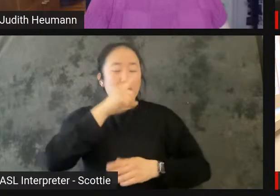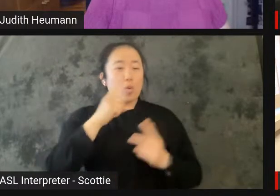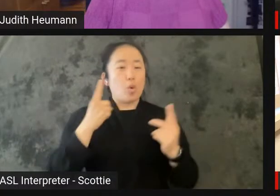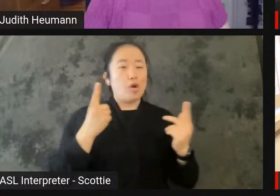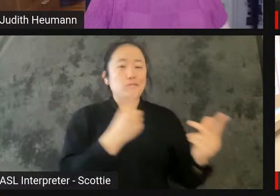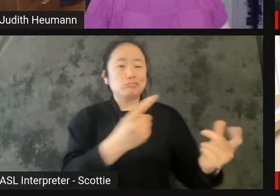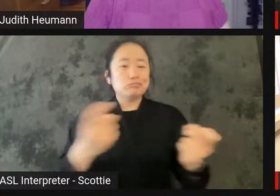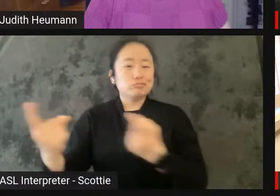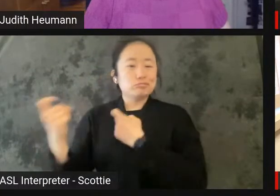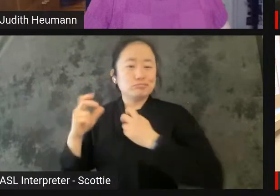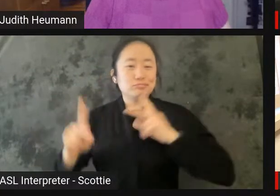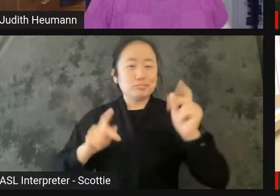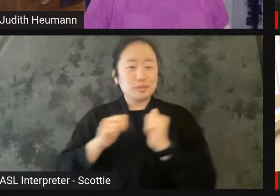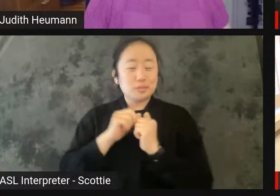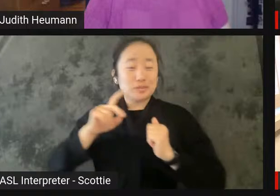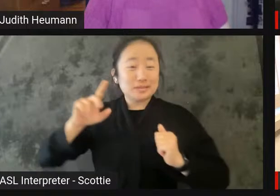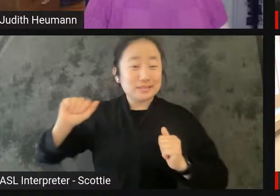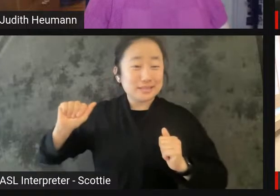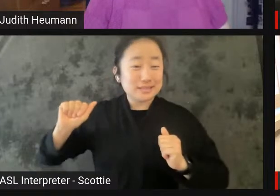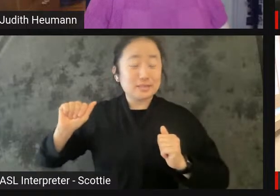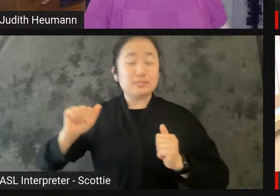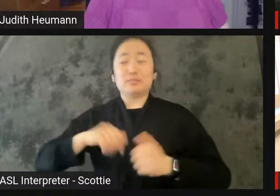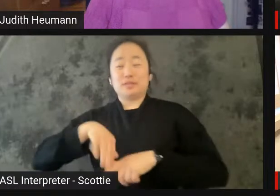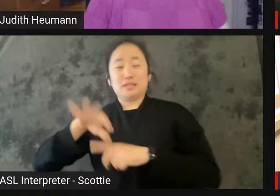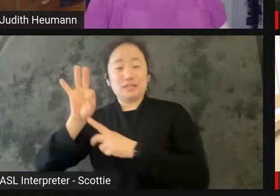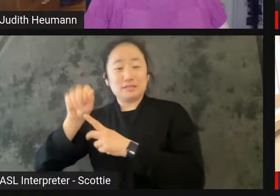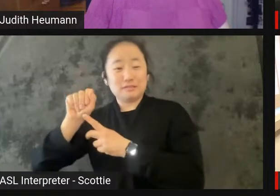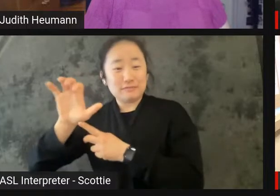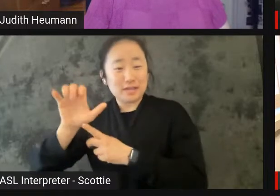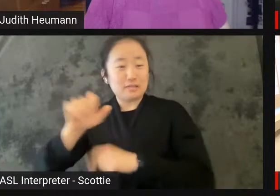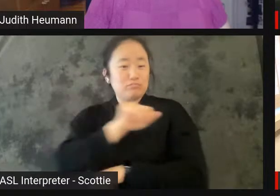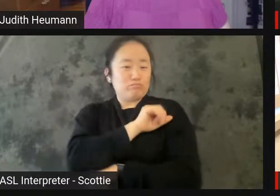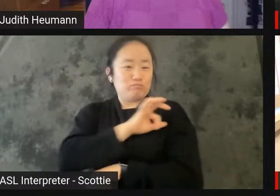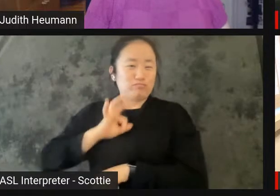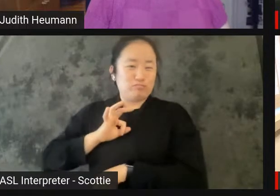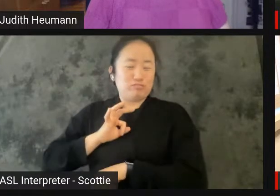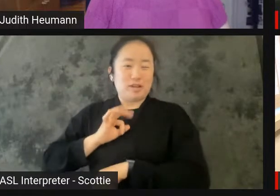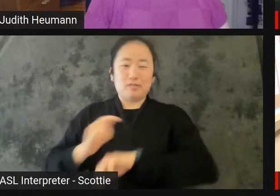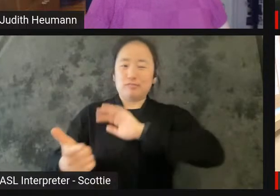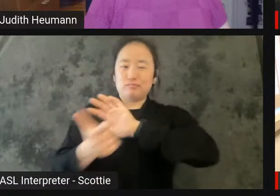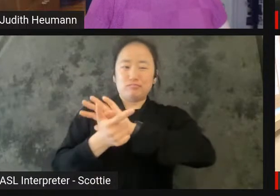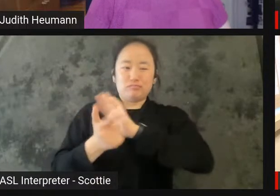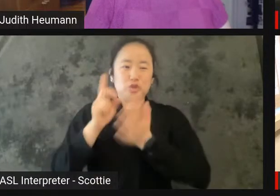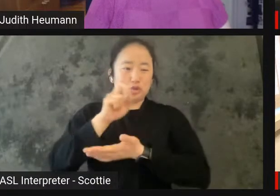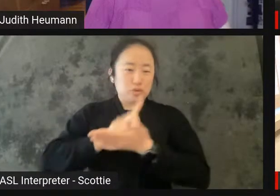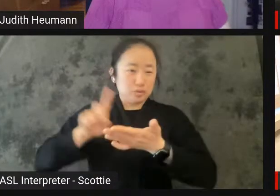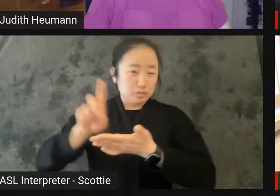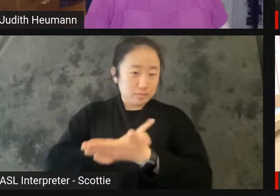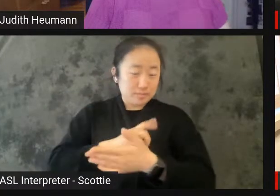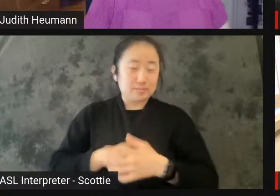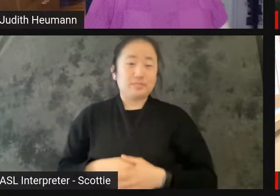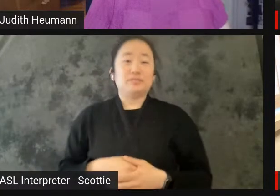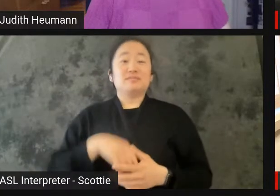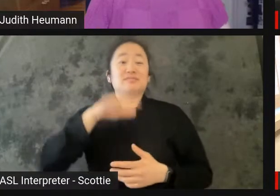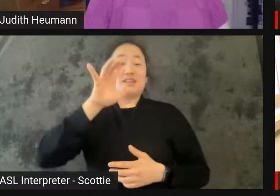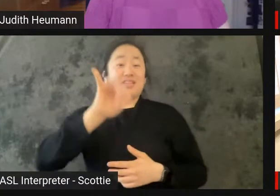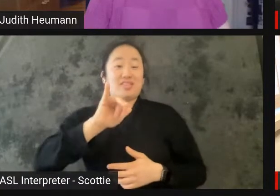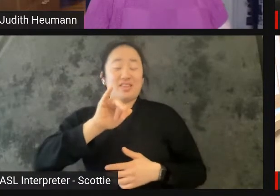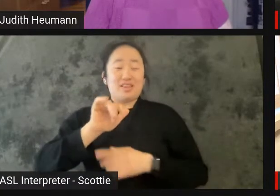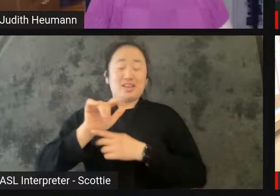disabled individuals, faculty, and staff. And basically, that law has been in place